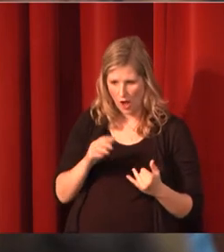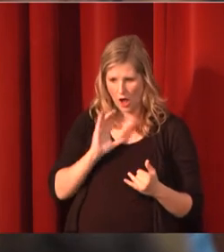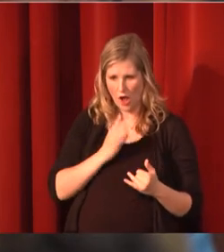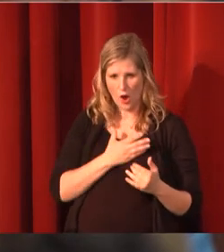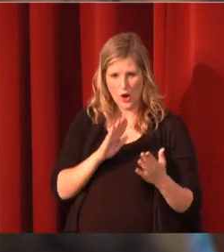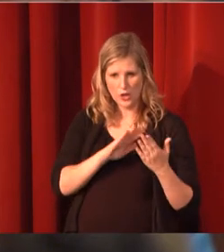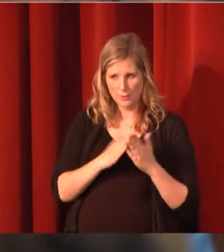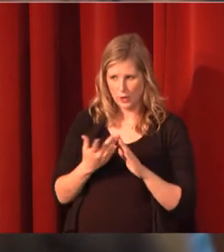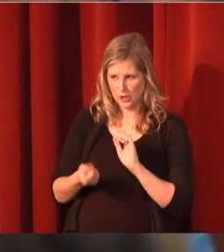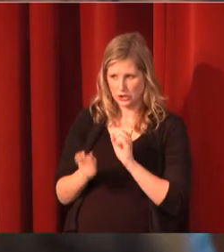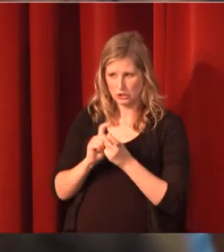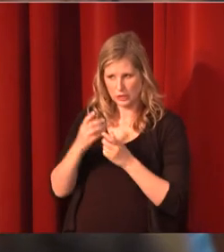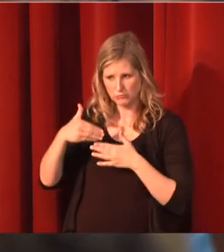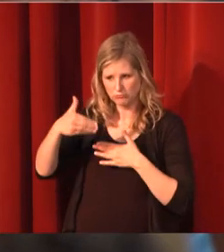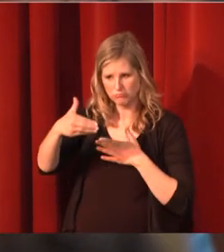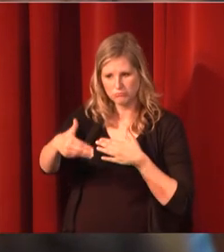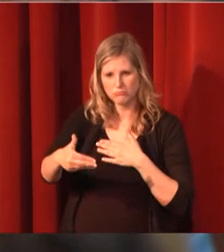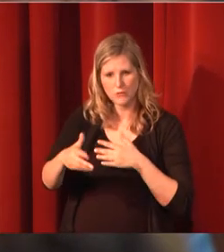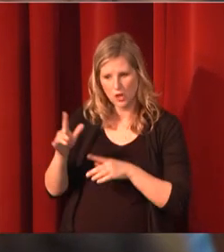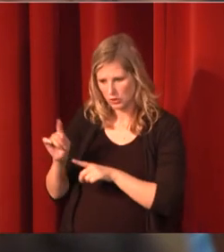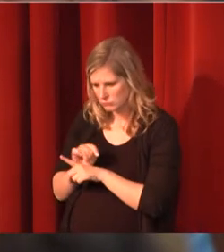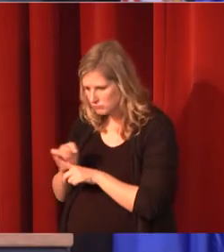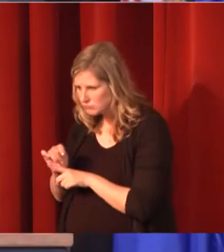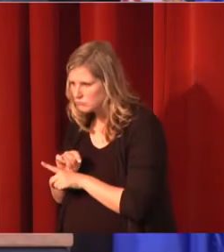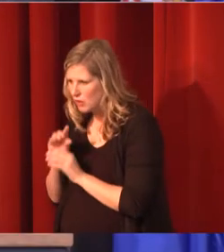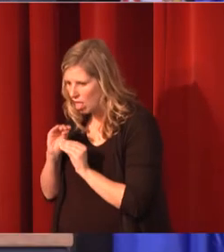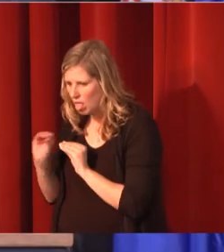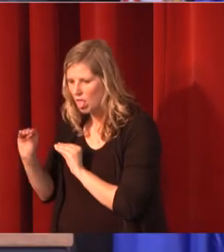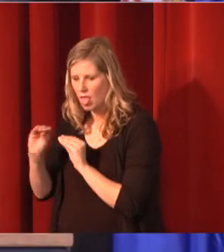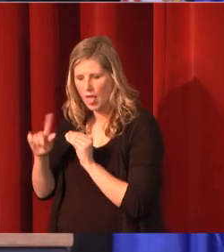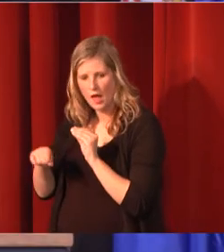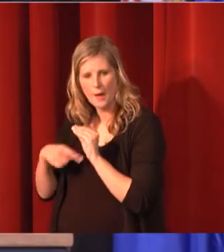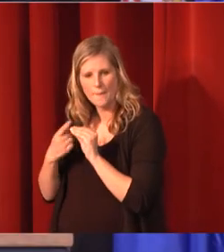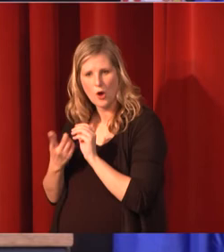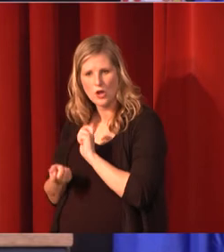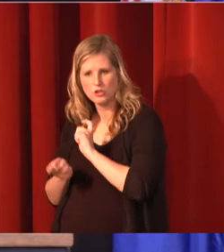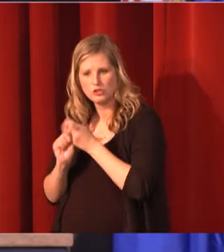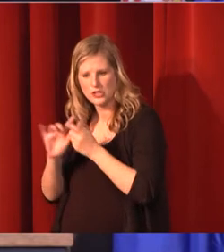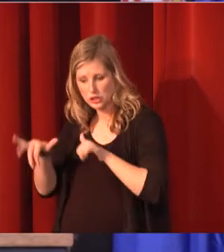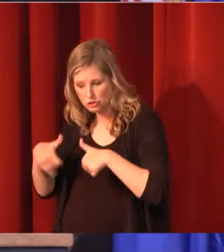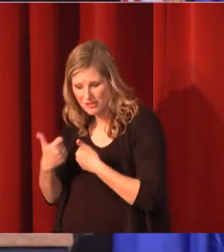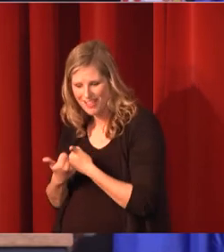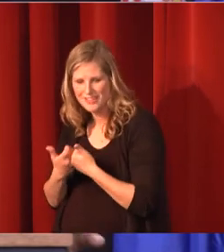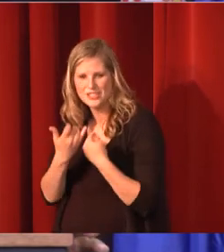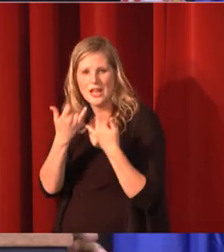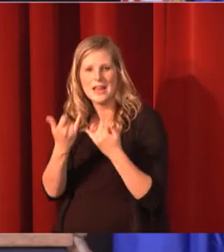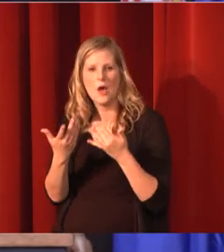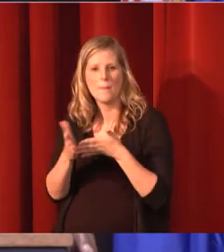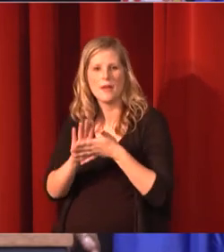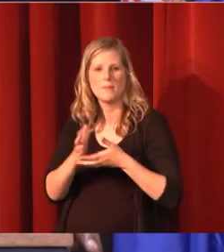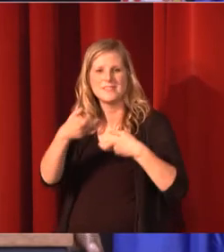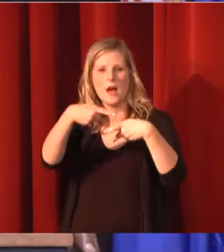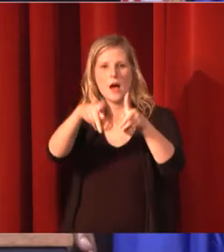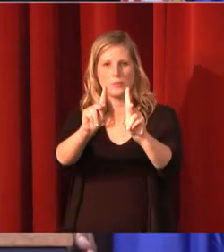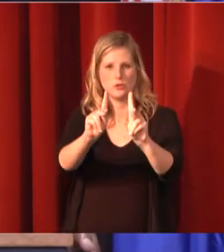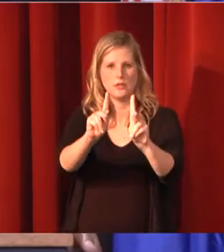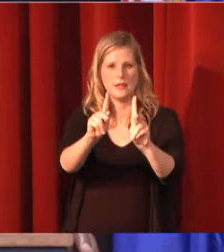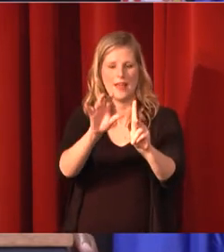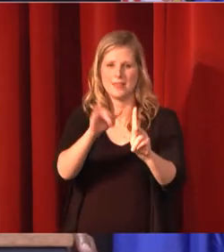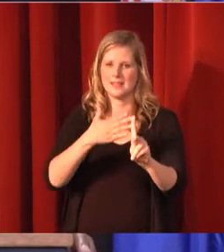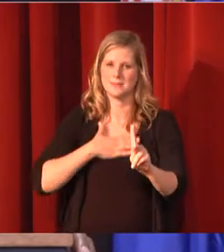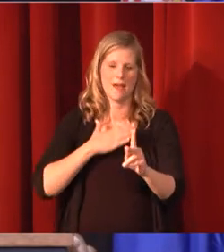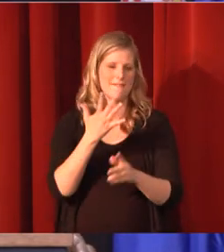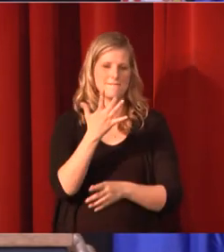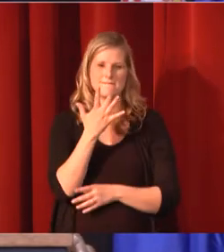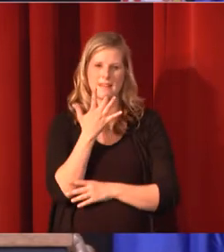changes ahead is the key to transforming challenge into opportunity for the future and that brings me to my favorite